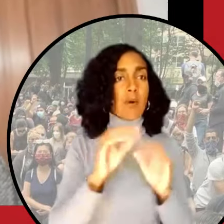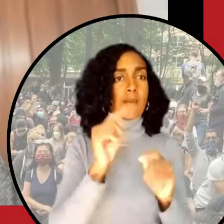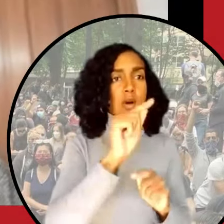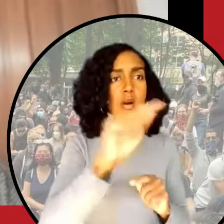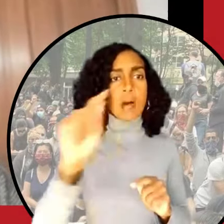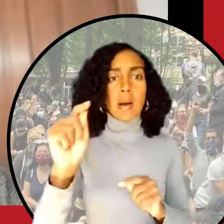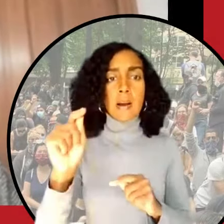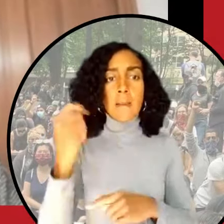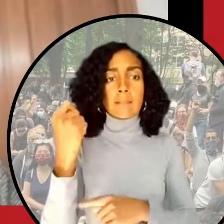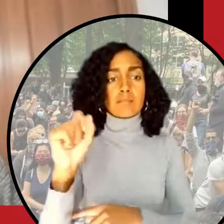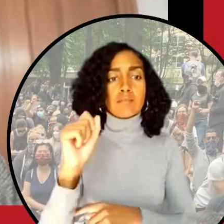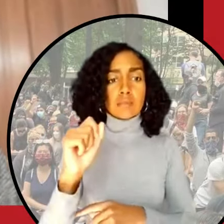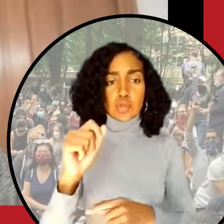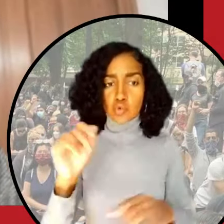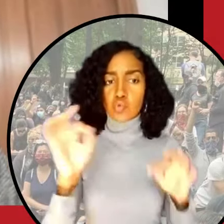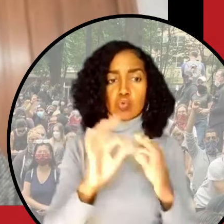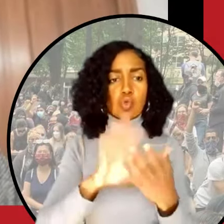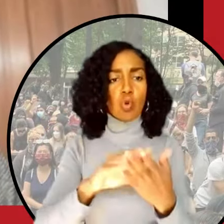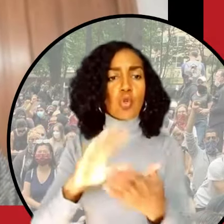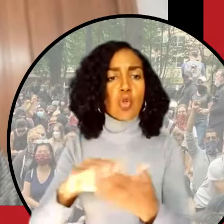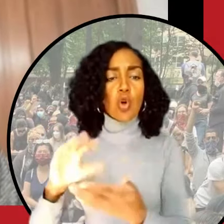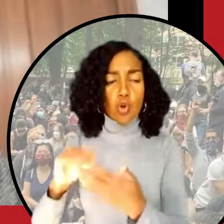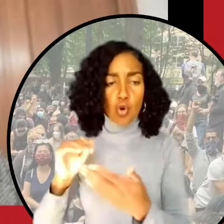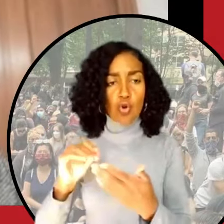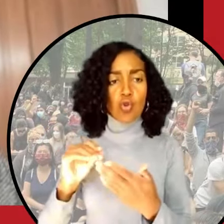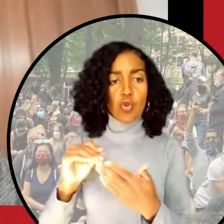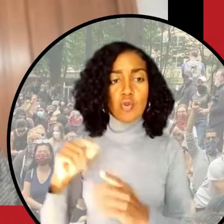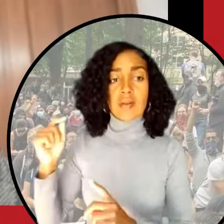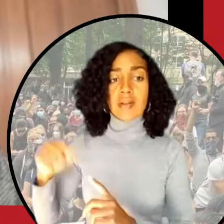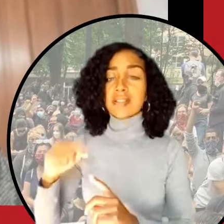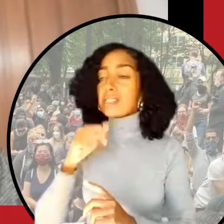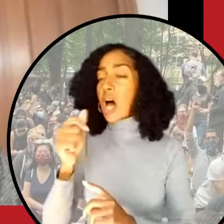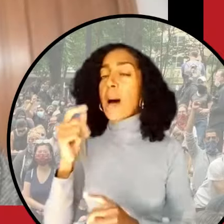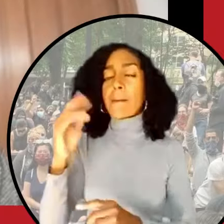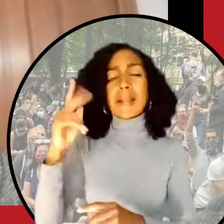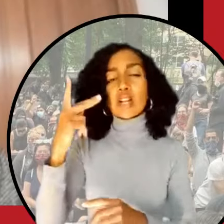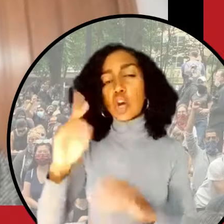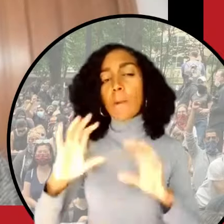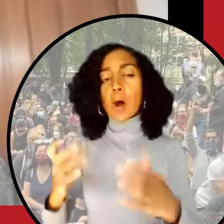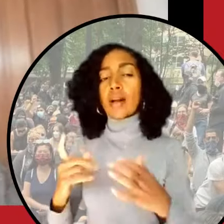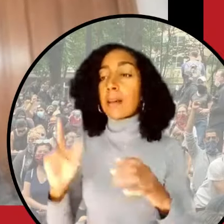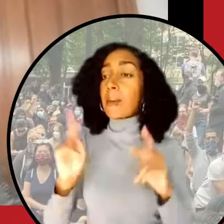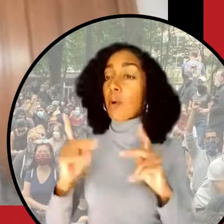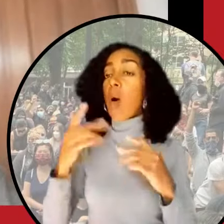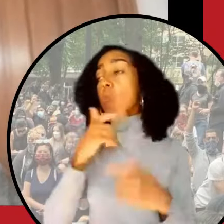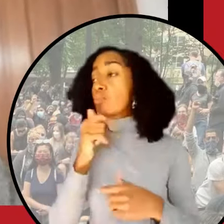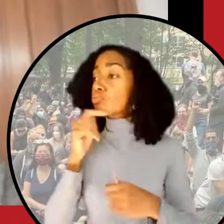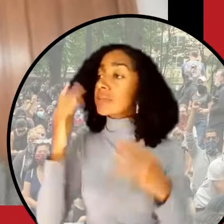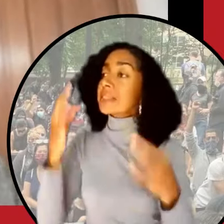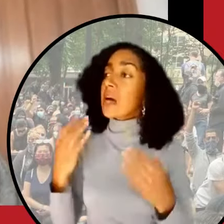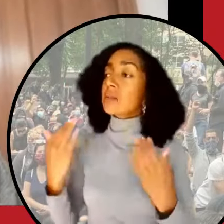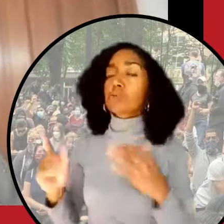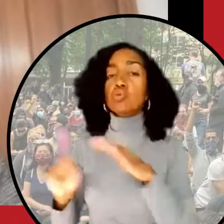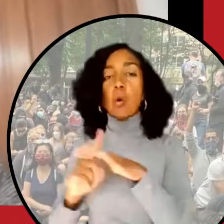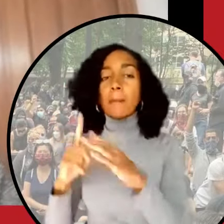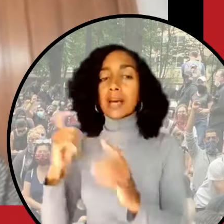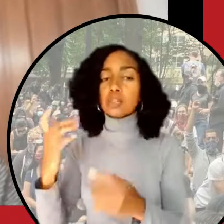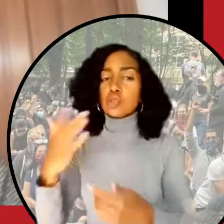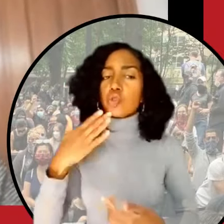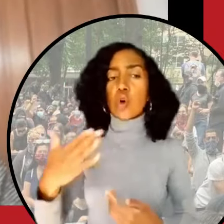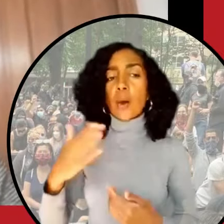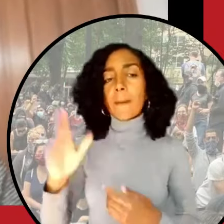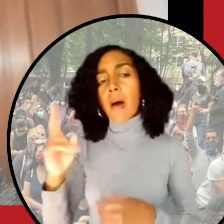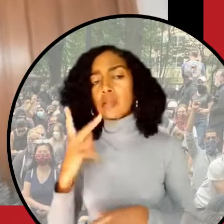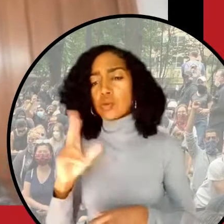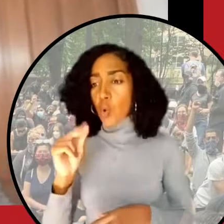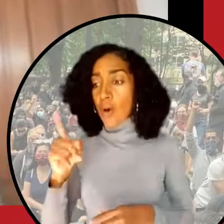that the mass didn't exist as a political party that individuals joined because they had good policies. The mass exists as a coalition of